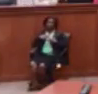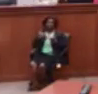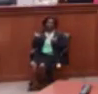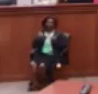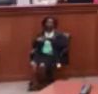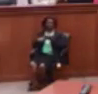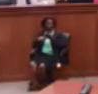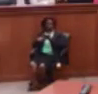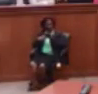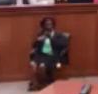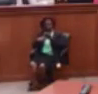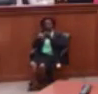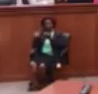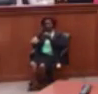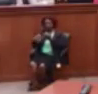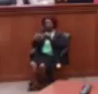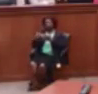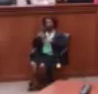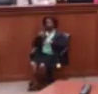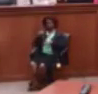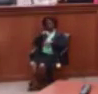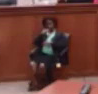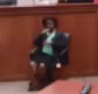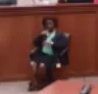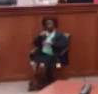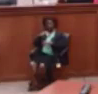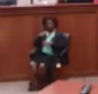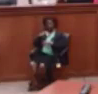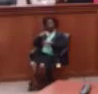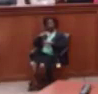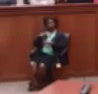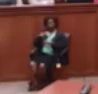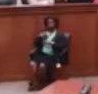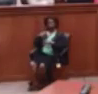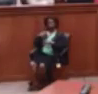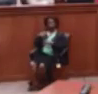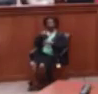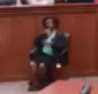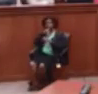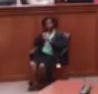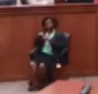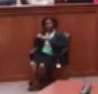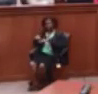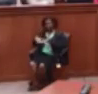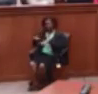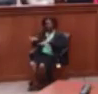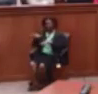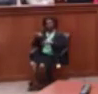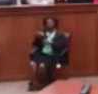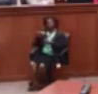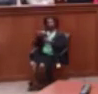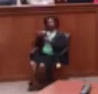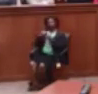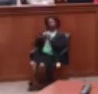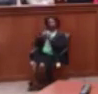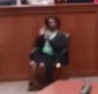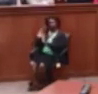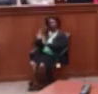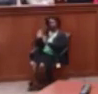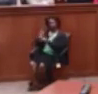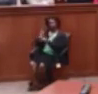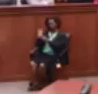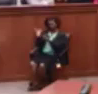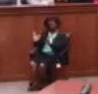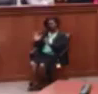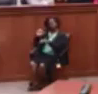those particular stakeholders in how do we get to where we want to be, respecting the work that's already been